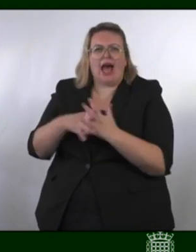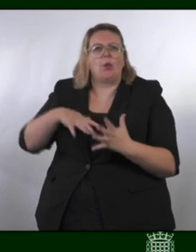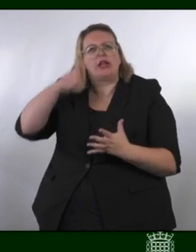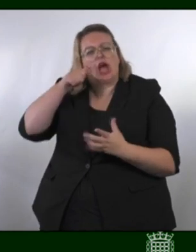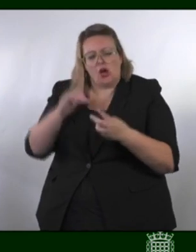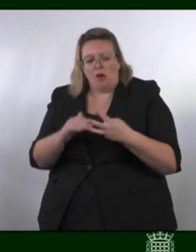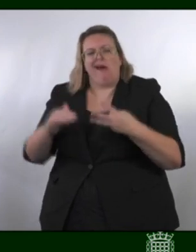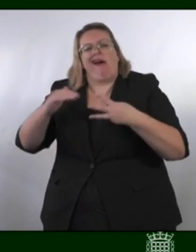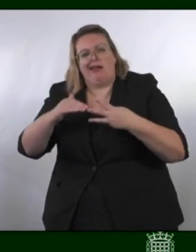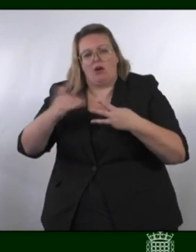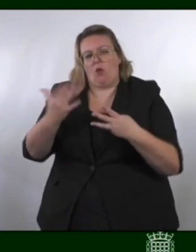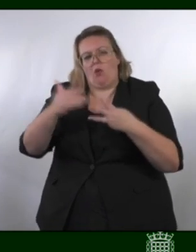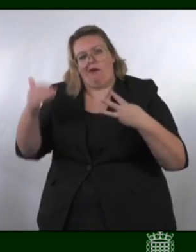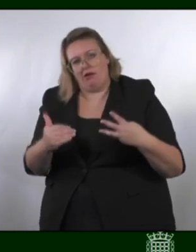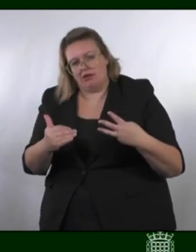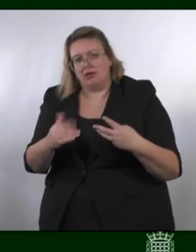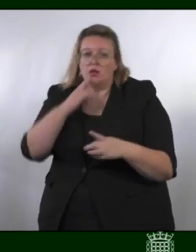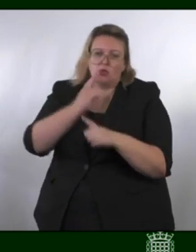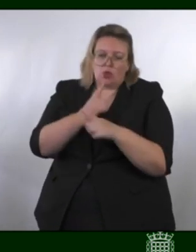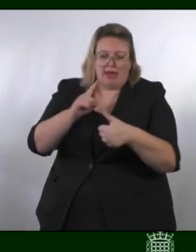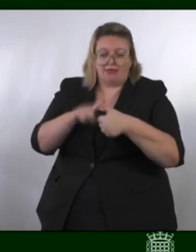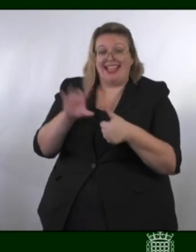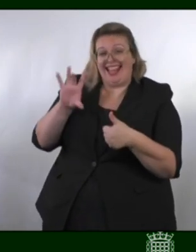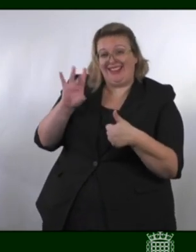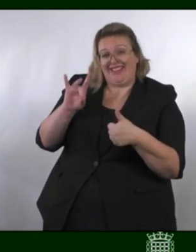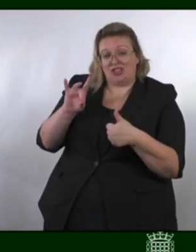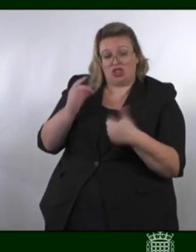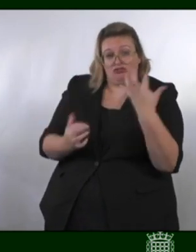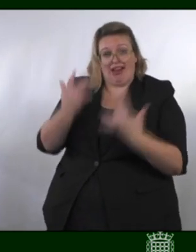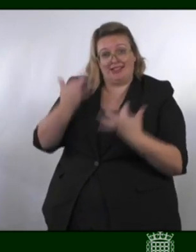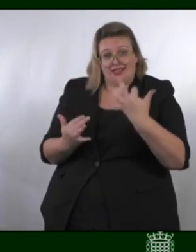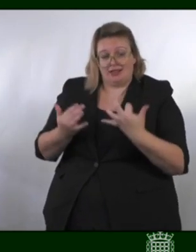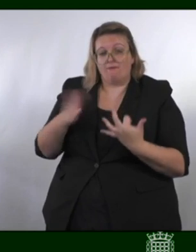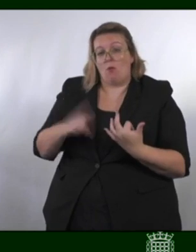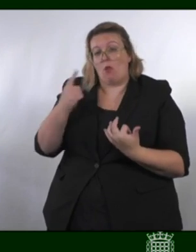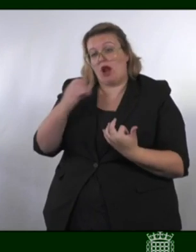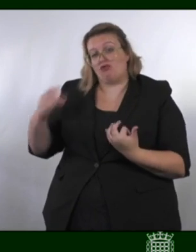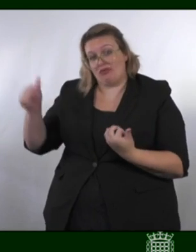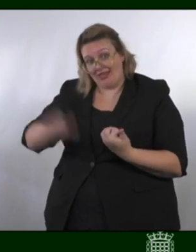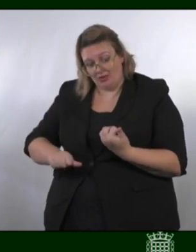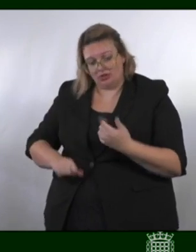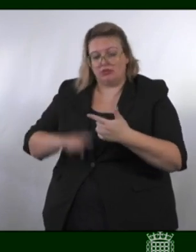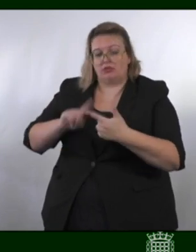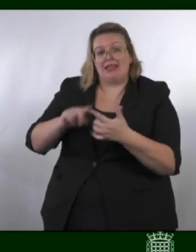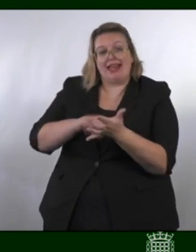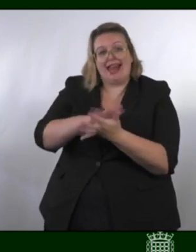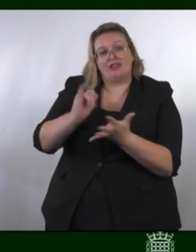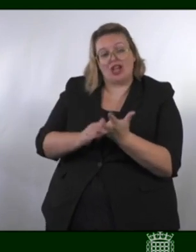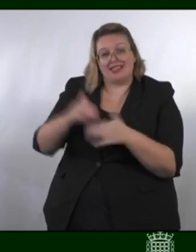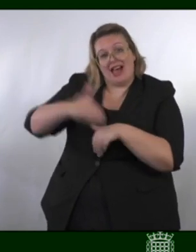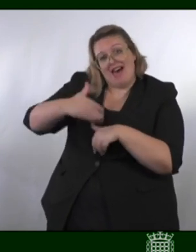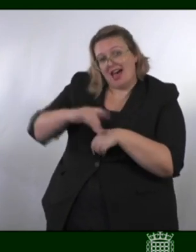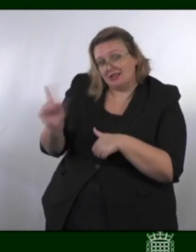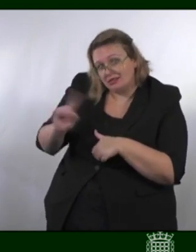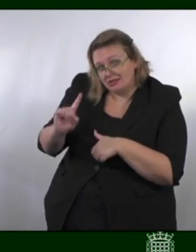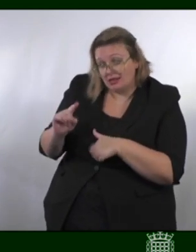of it. Infection rates per 100,000, the impact on the NHS in terms of hospital capacity and how